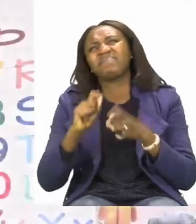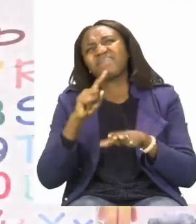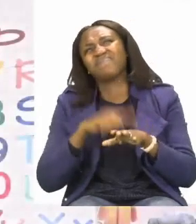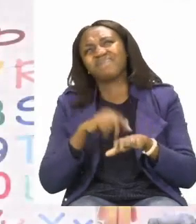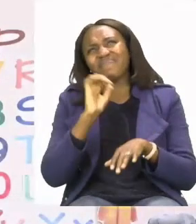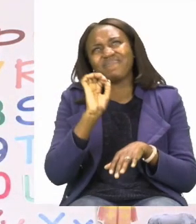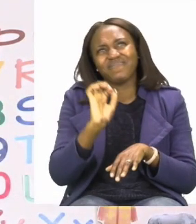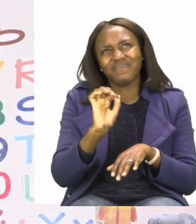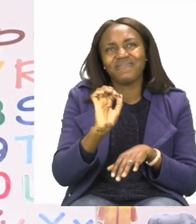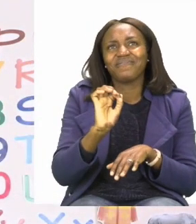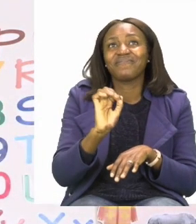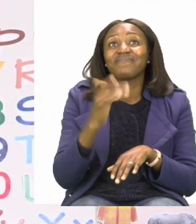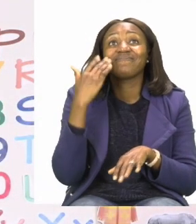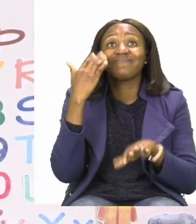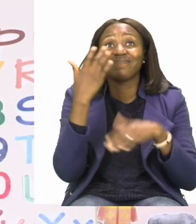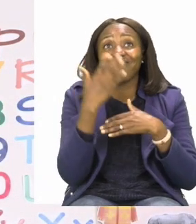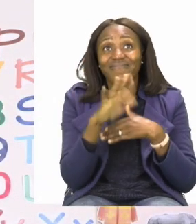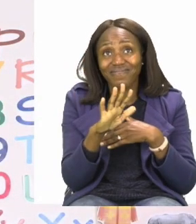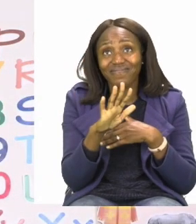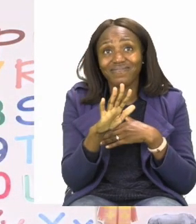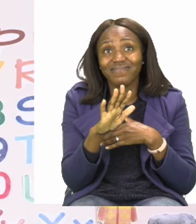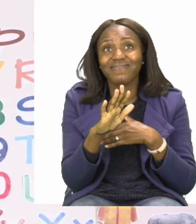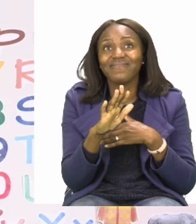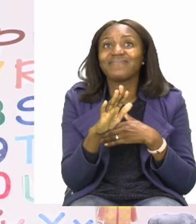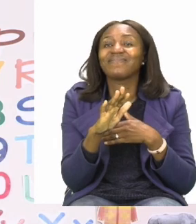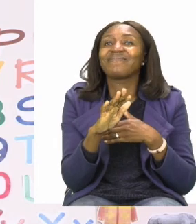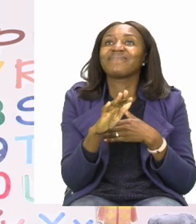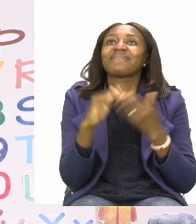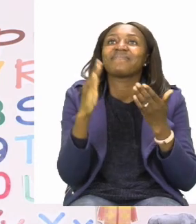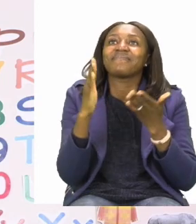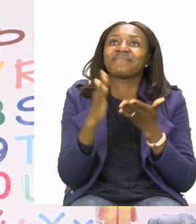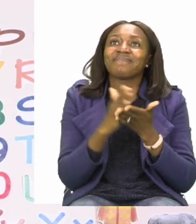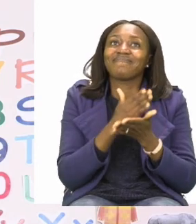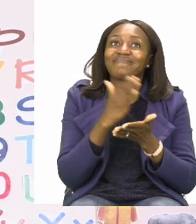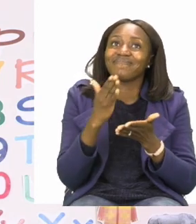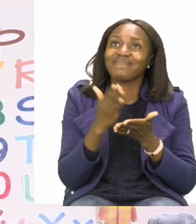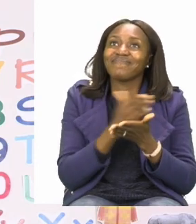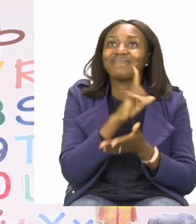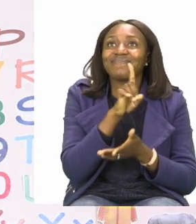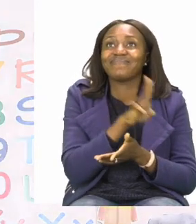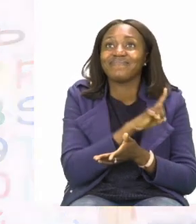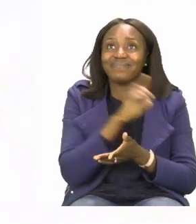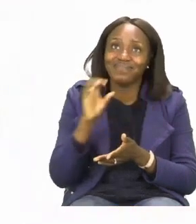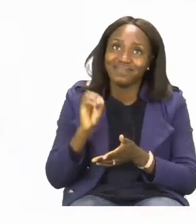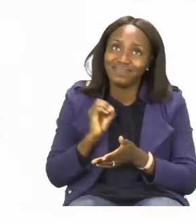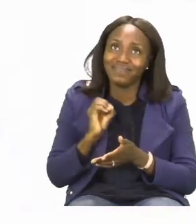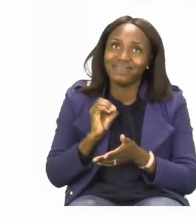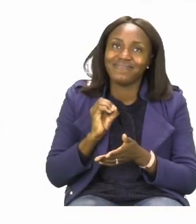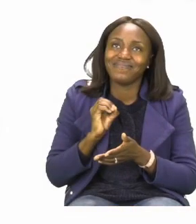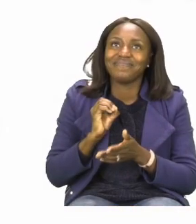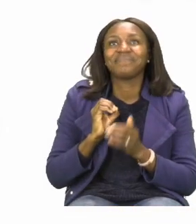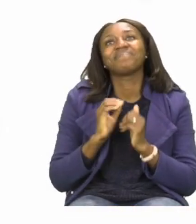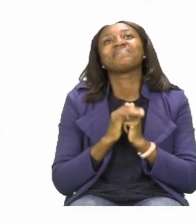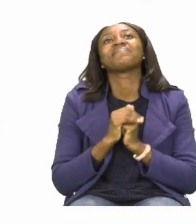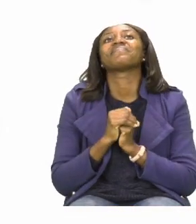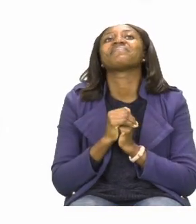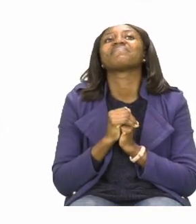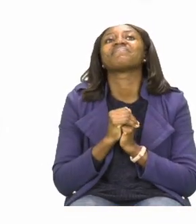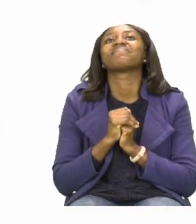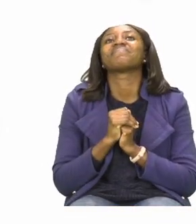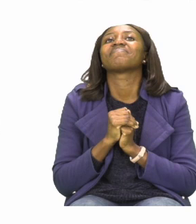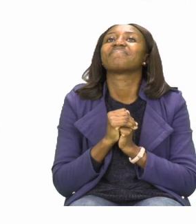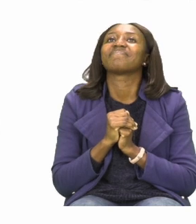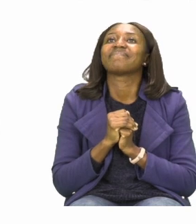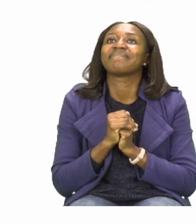And then when you are done with this one, I'd like you to turn to the next page, page 10.